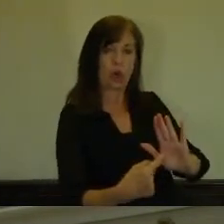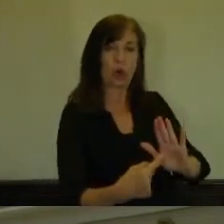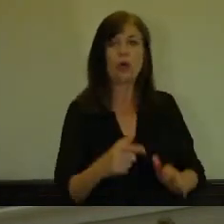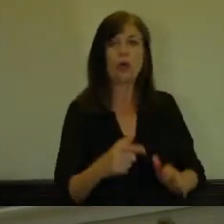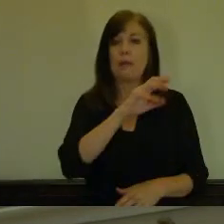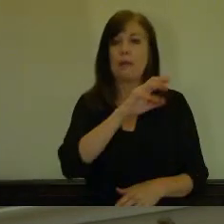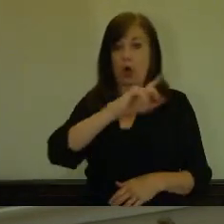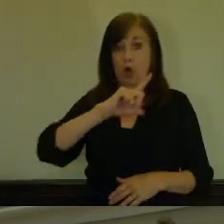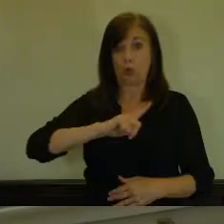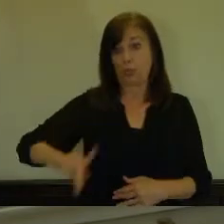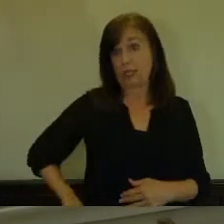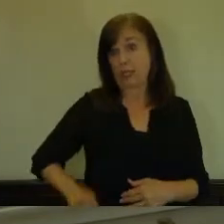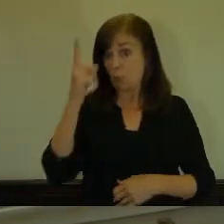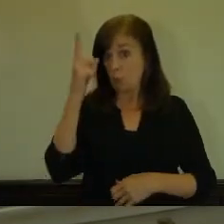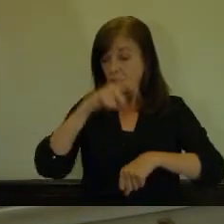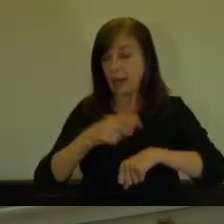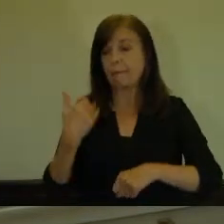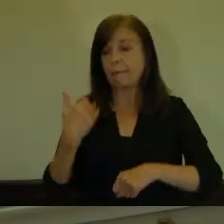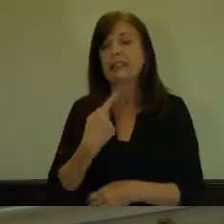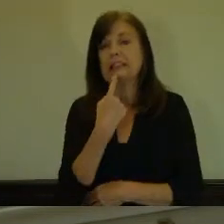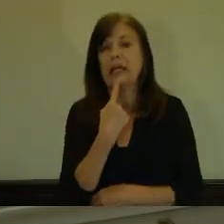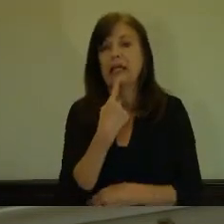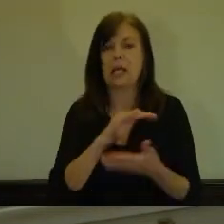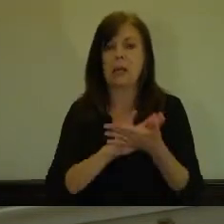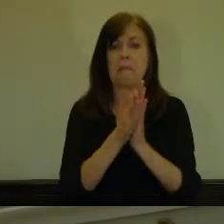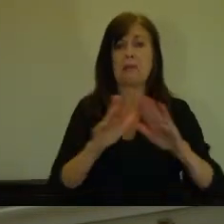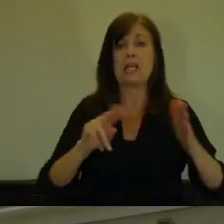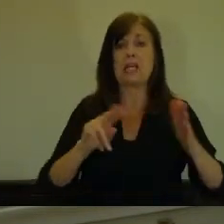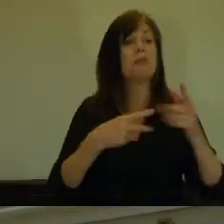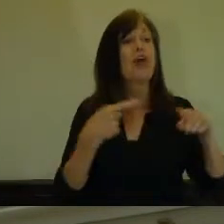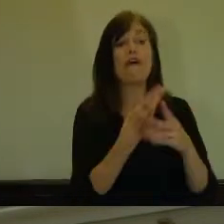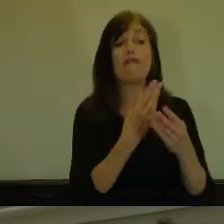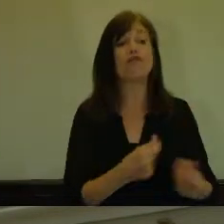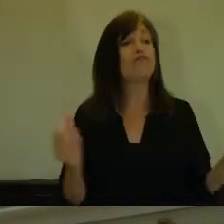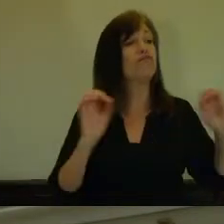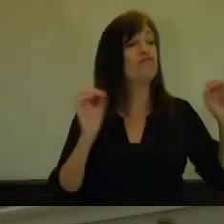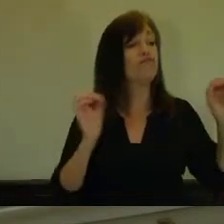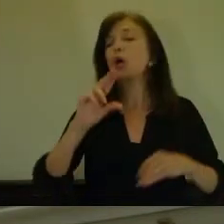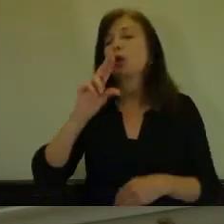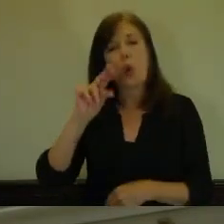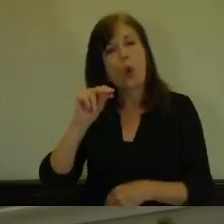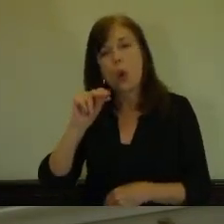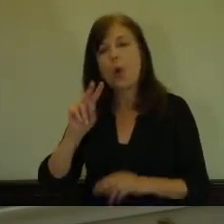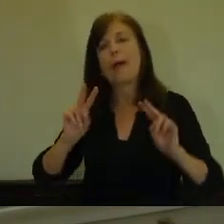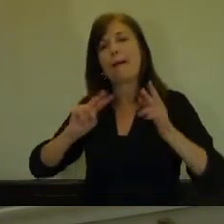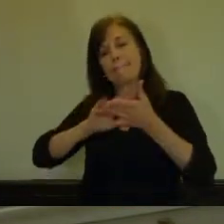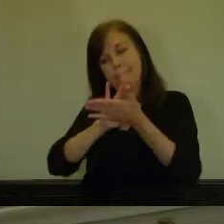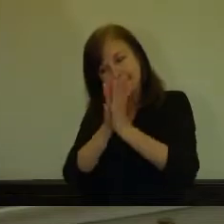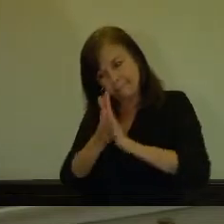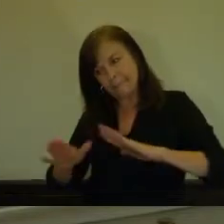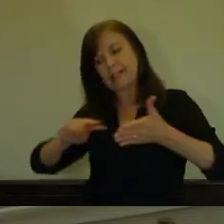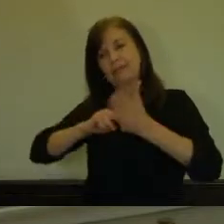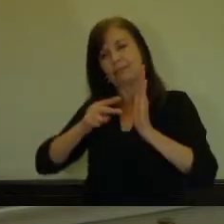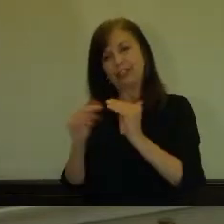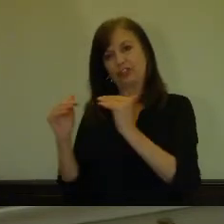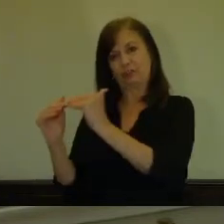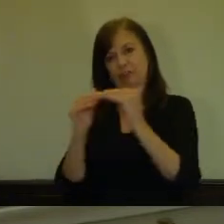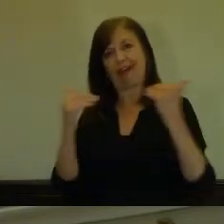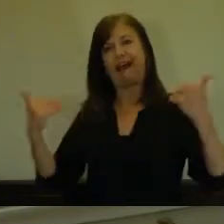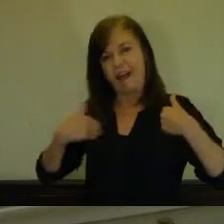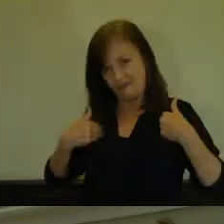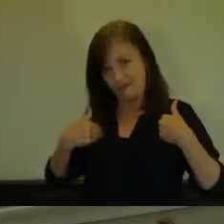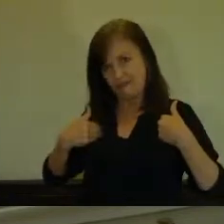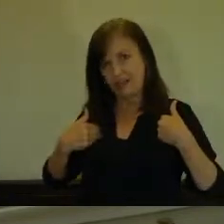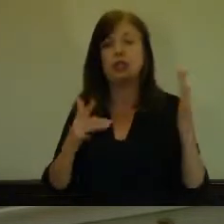said that peace isn't the absence of conflict, but the presence of justice. And so